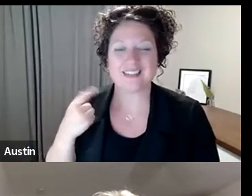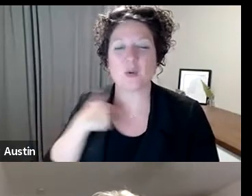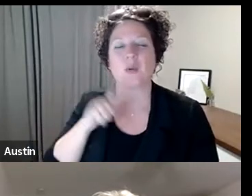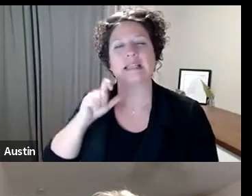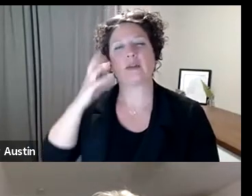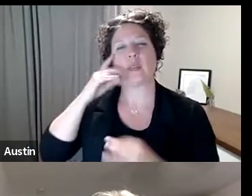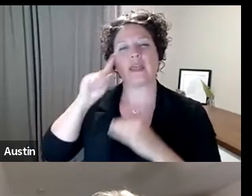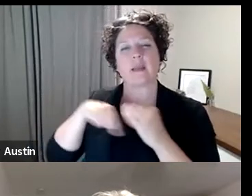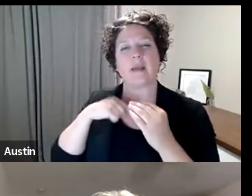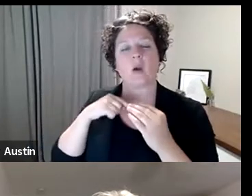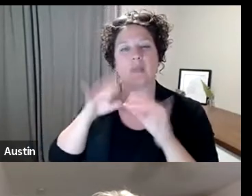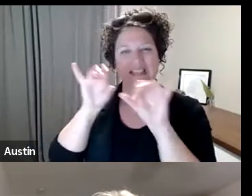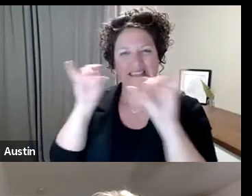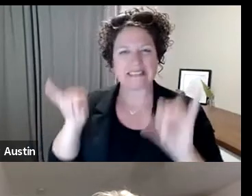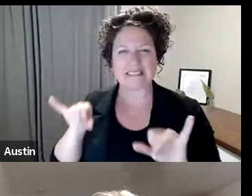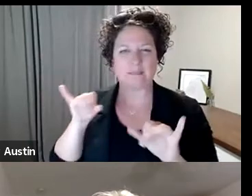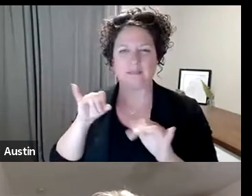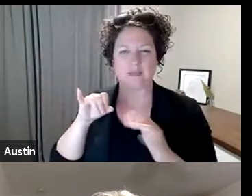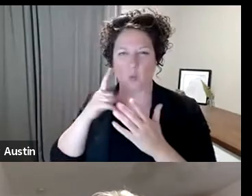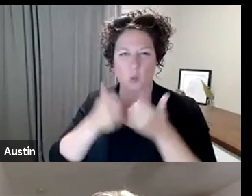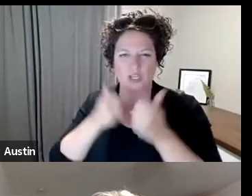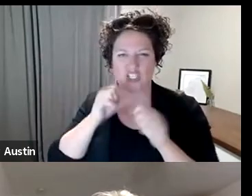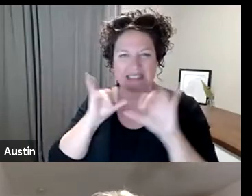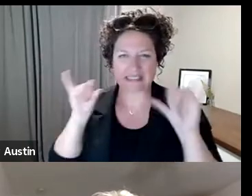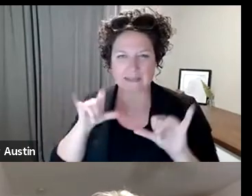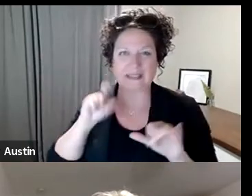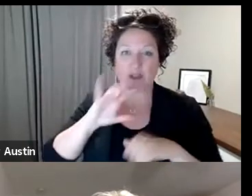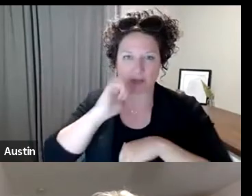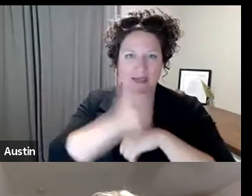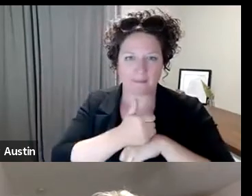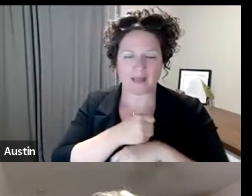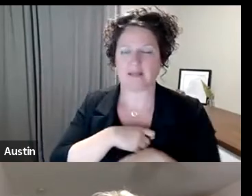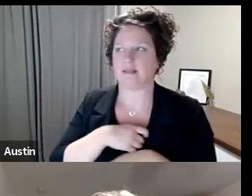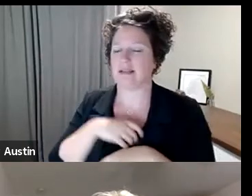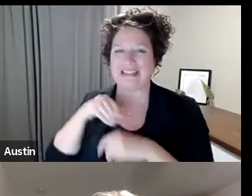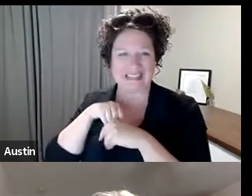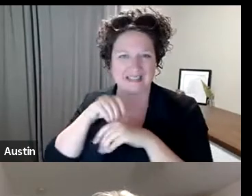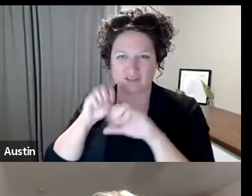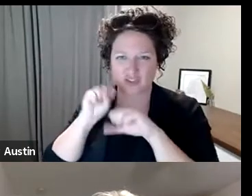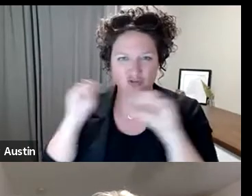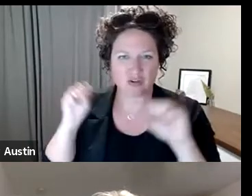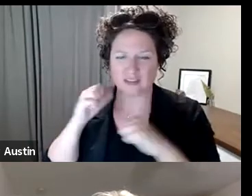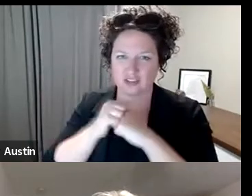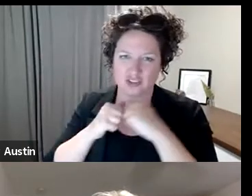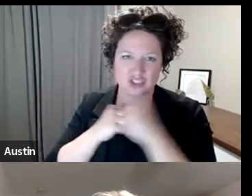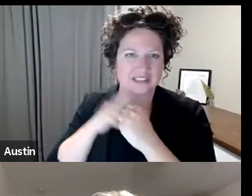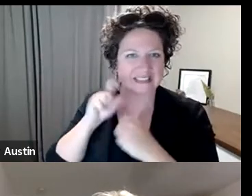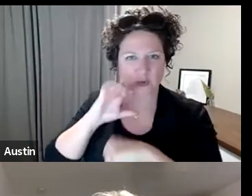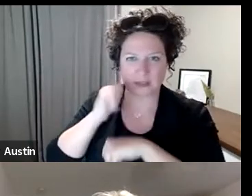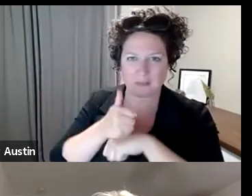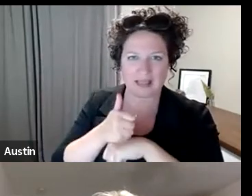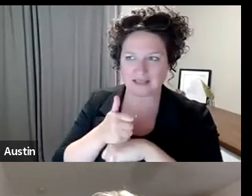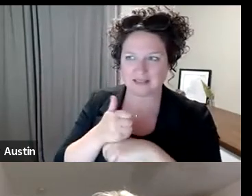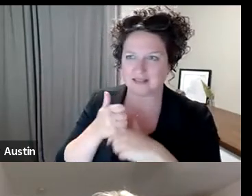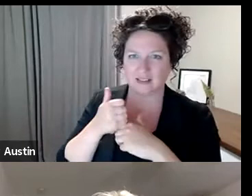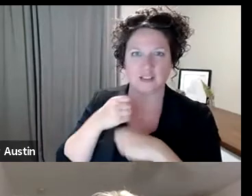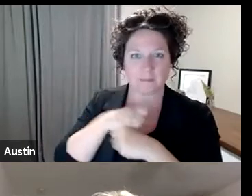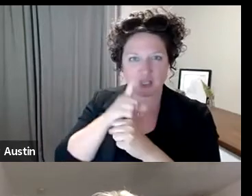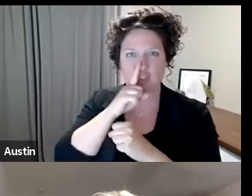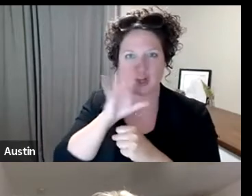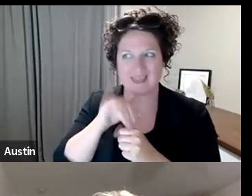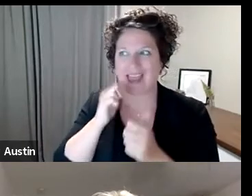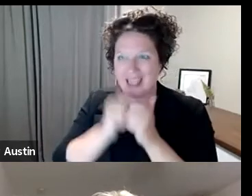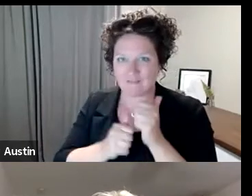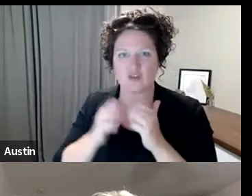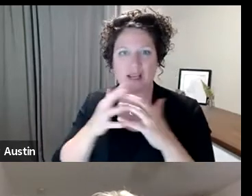are the systems that need to be in place, what type of infrastructure needs to be in place in order to ensure that every